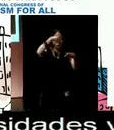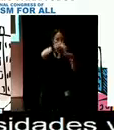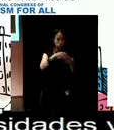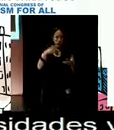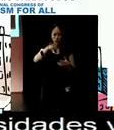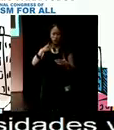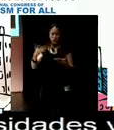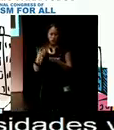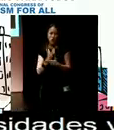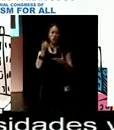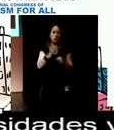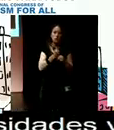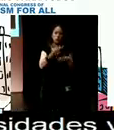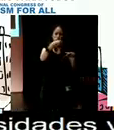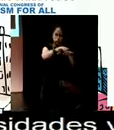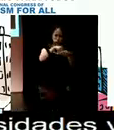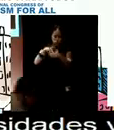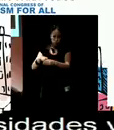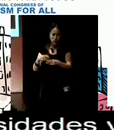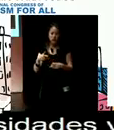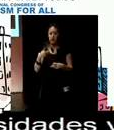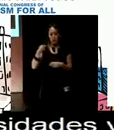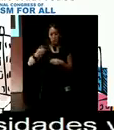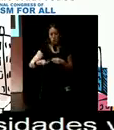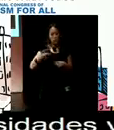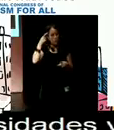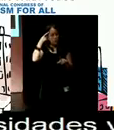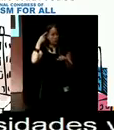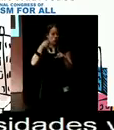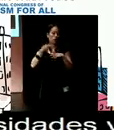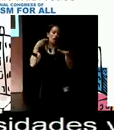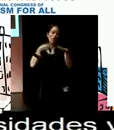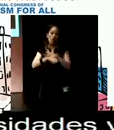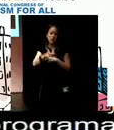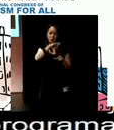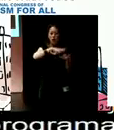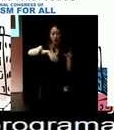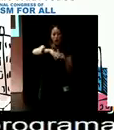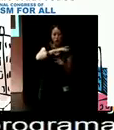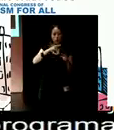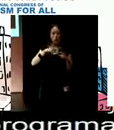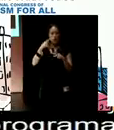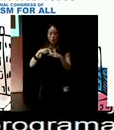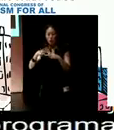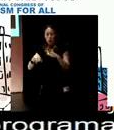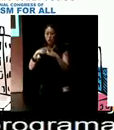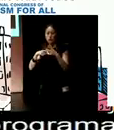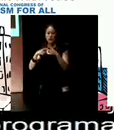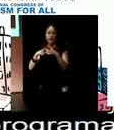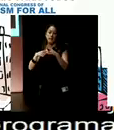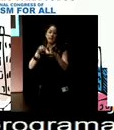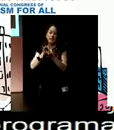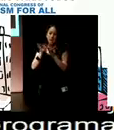The job placement programs are necessary if we want to achieve accessibility